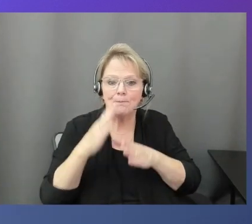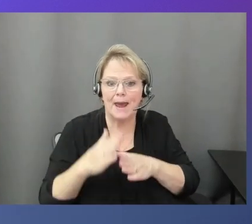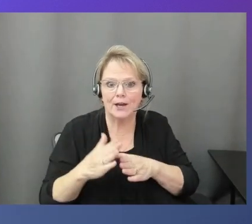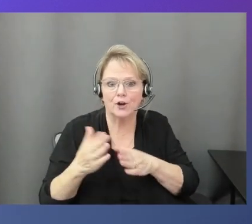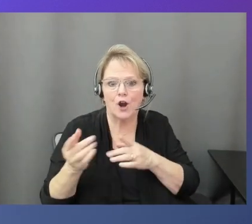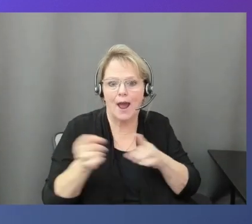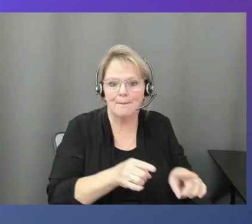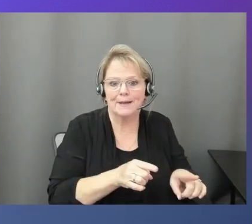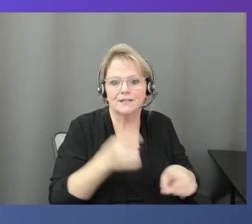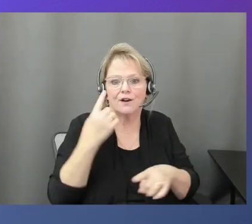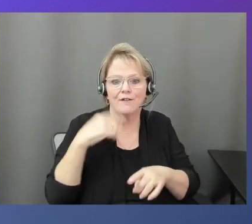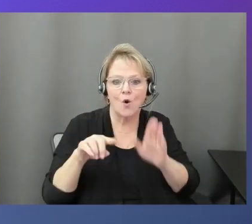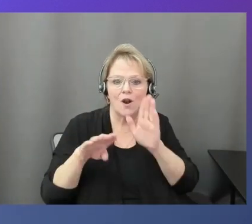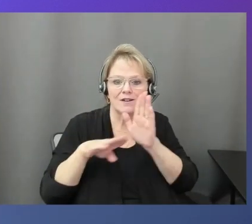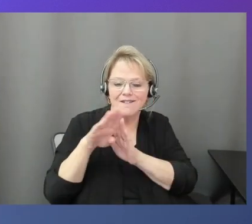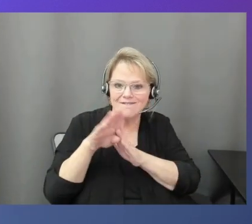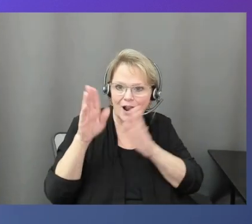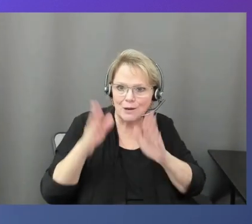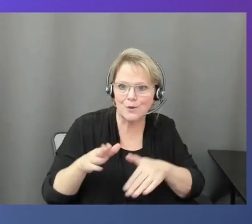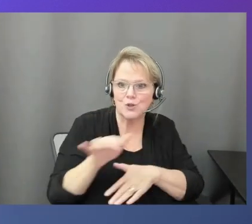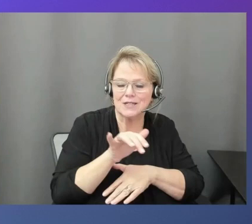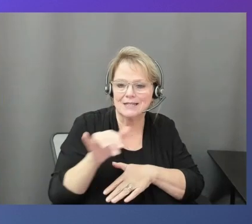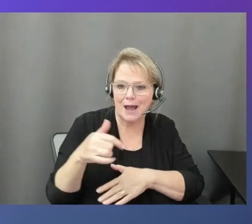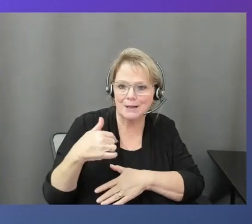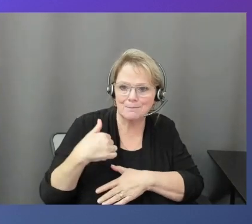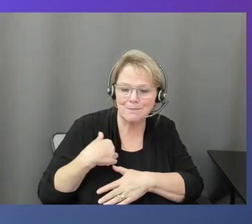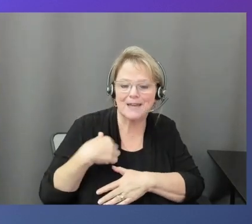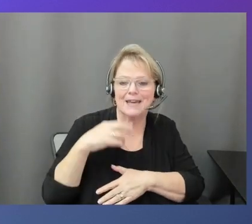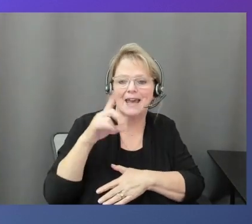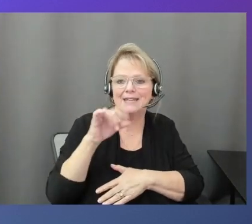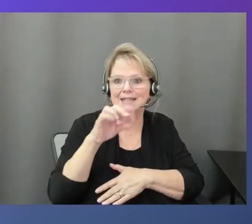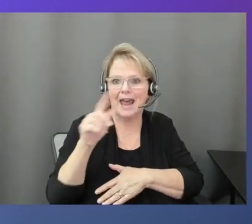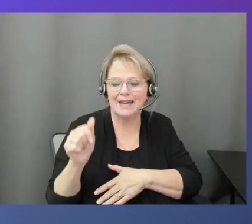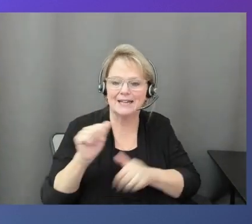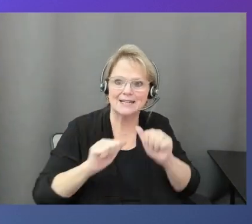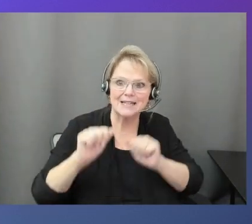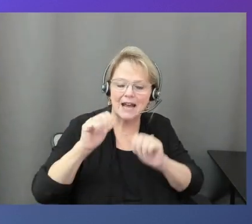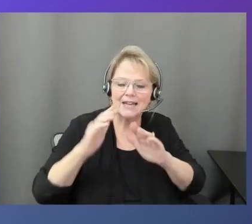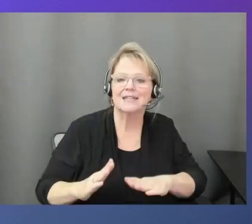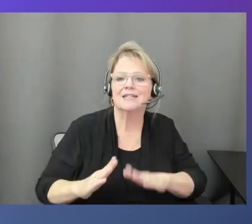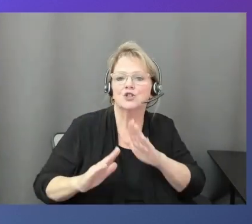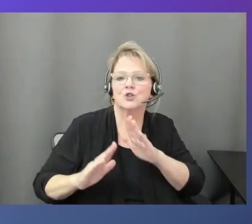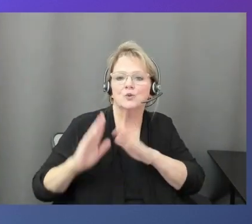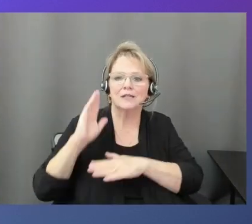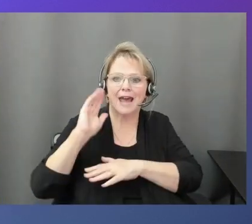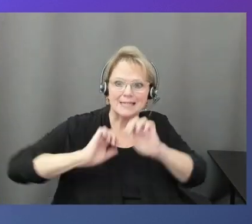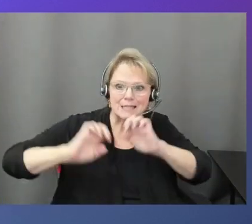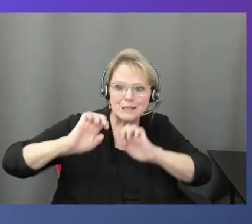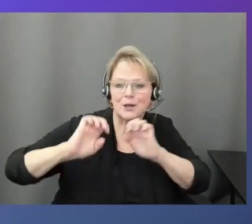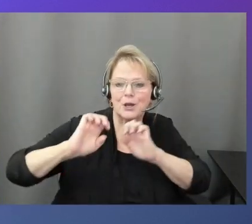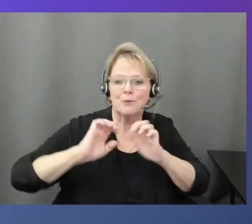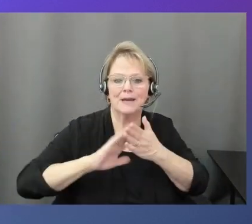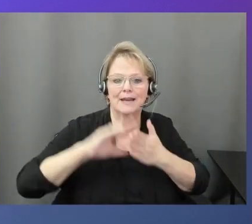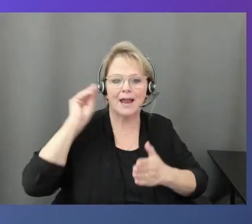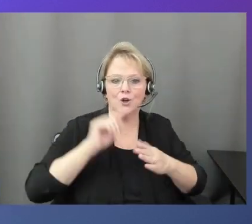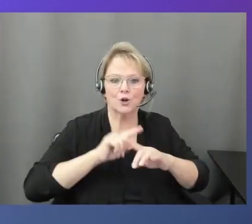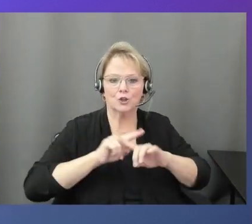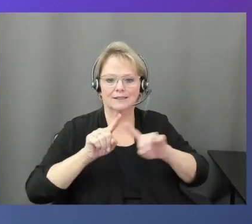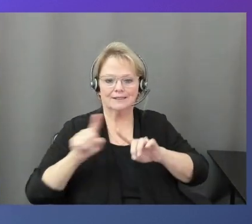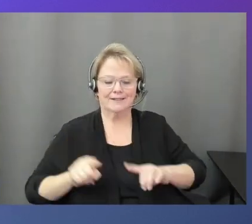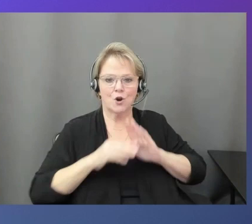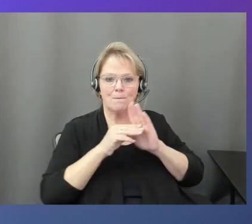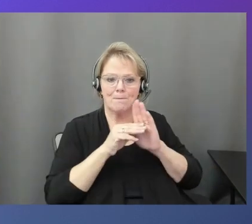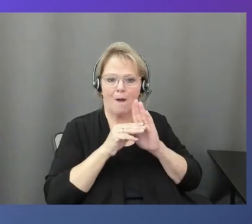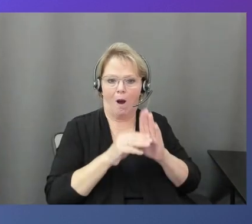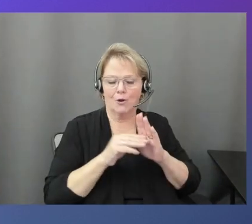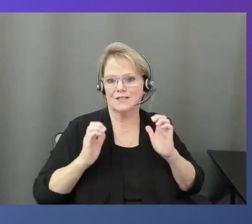scientists to really experiment, build, test, deploy, and fine-tune machine learning models. And well, there's many different types of models that customers could leverage. I don't know what your